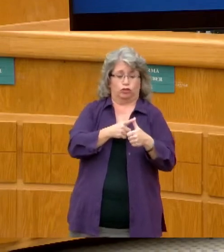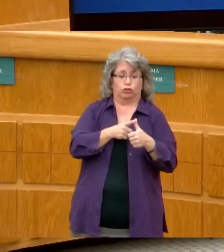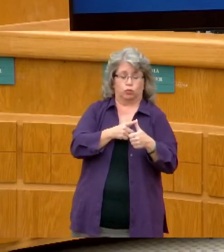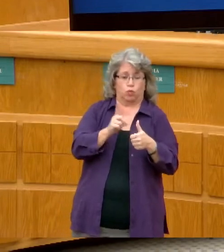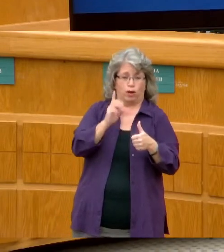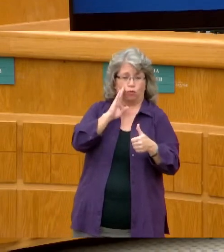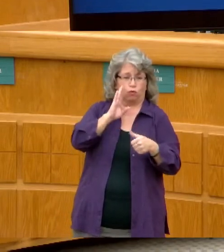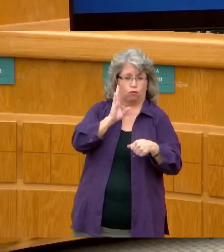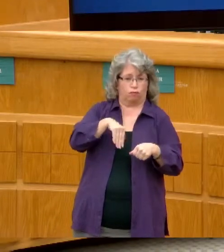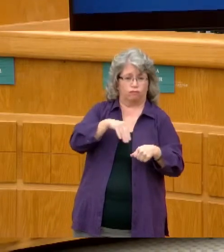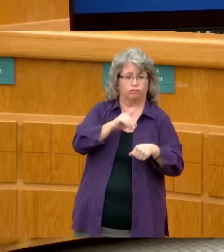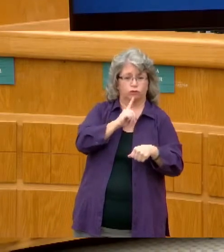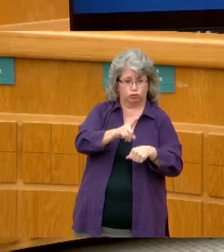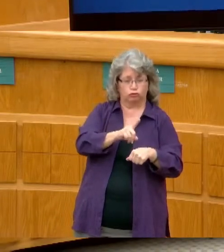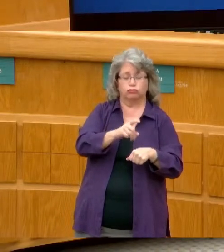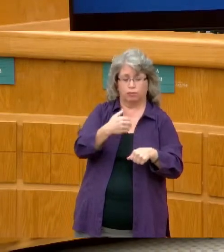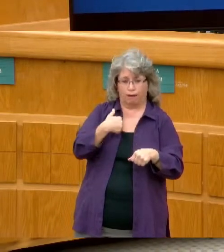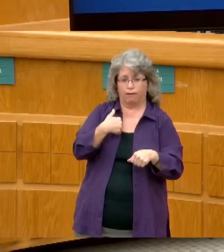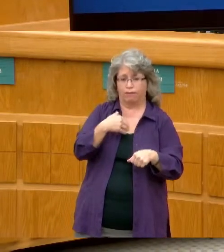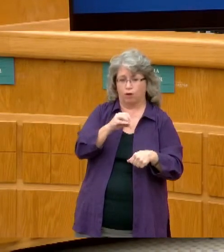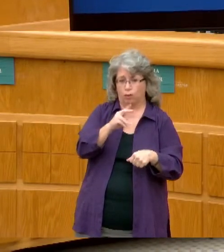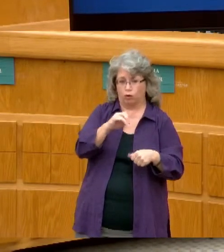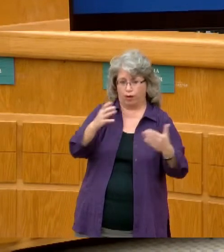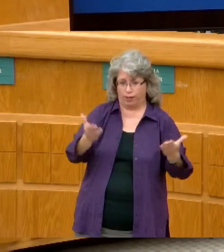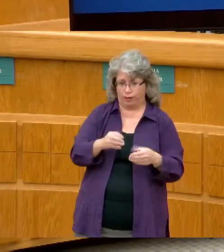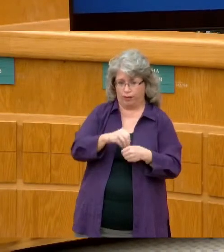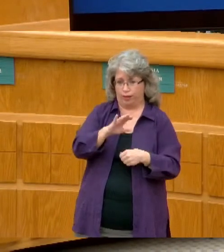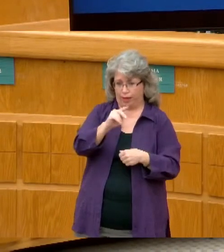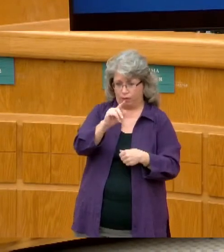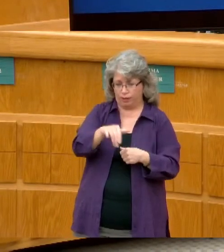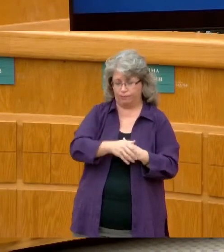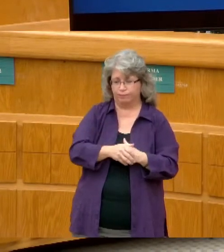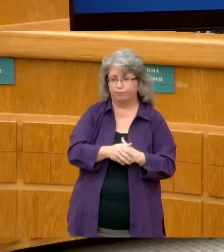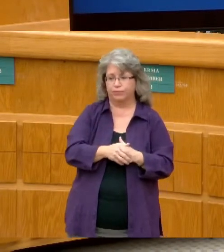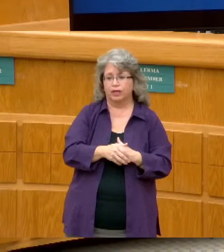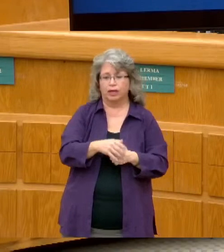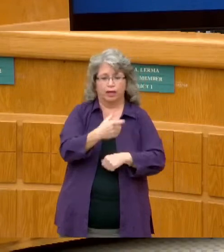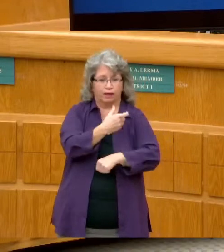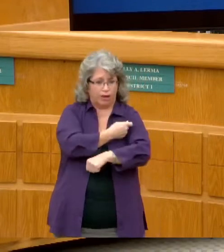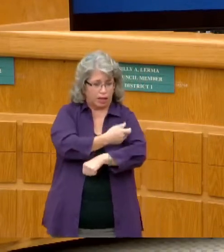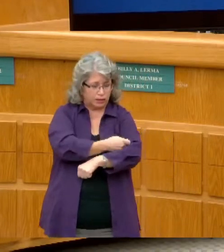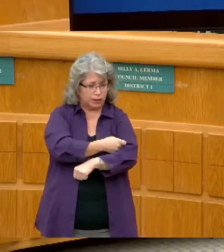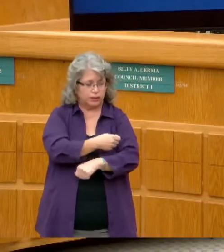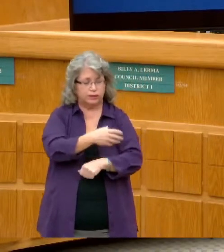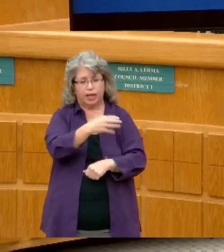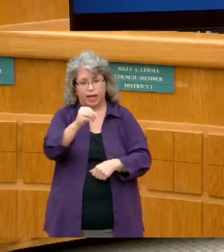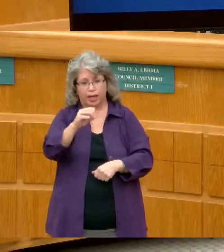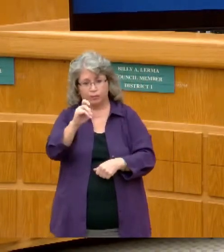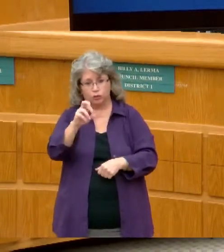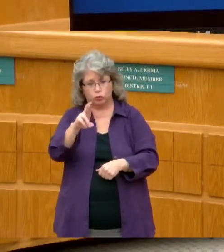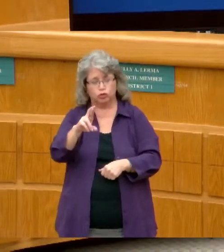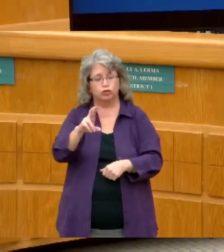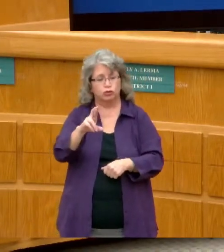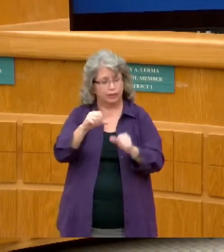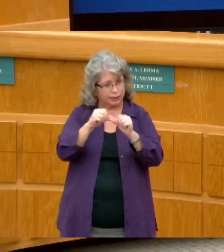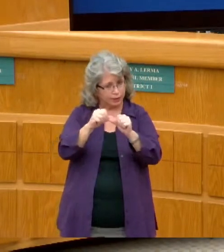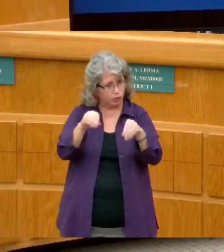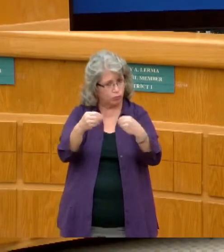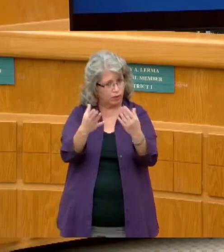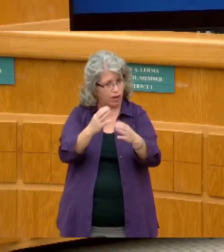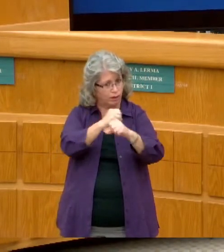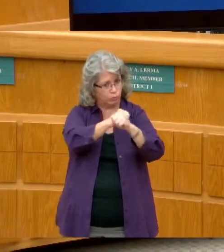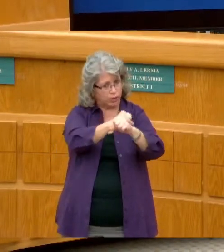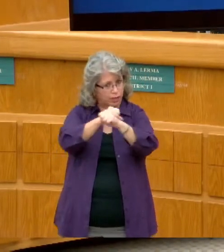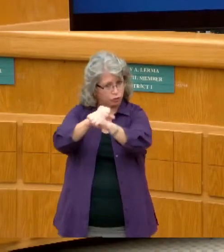Nueces County. Vaccines, I think, just like the mayor said, especially boosters, continue to offer protection. And Omicron